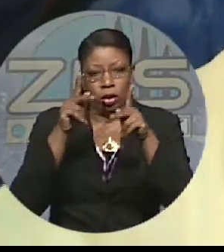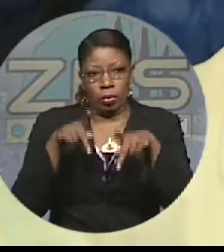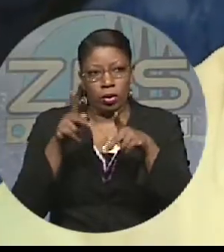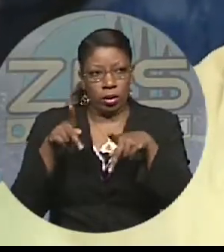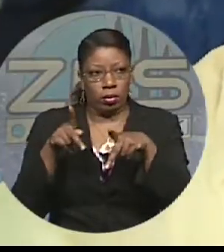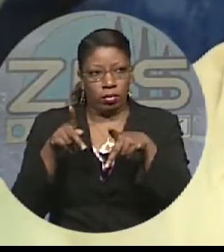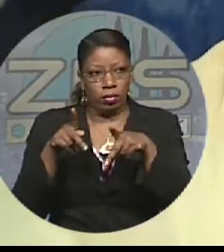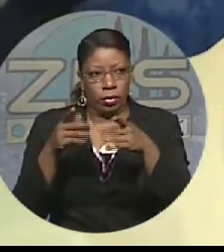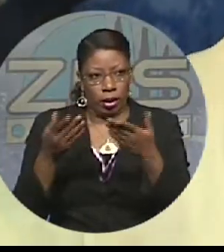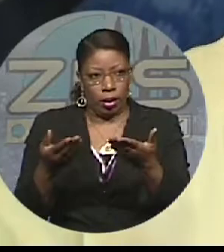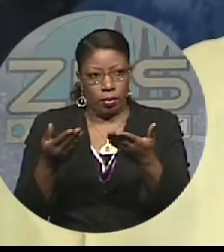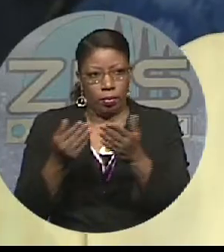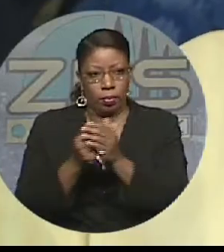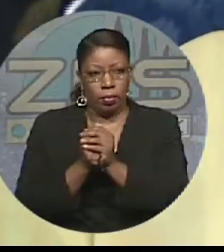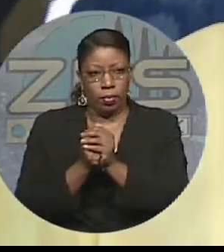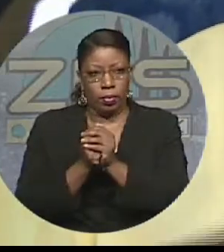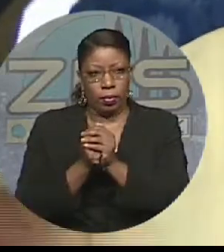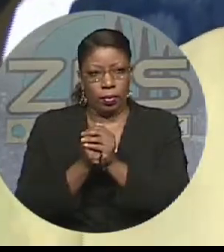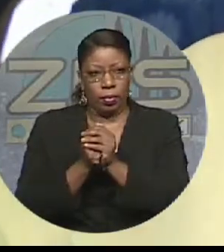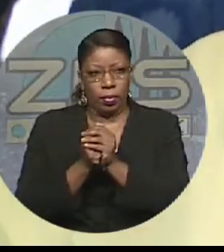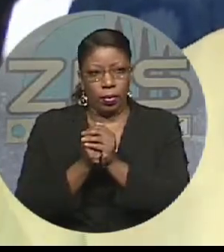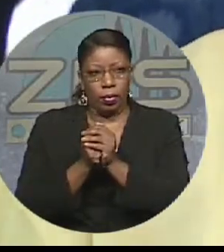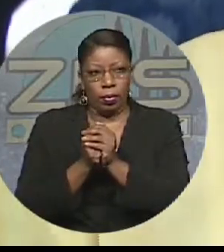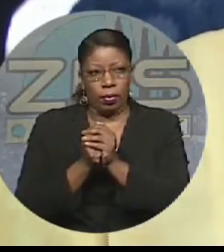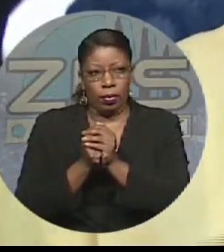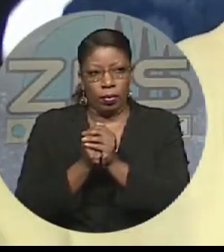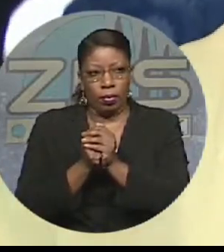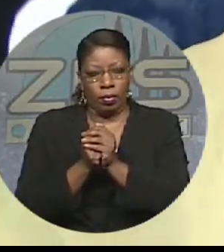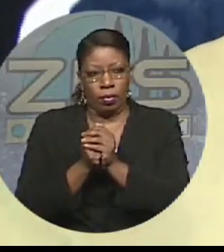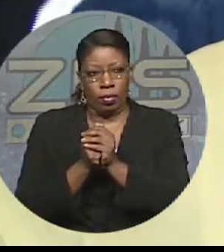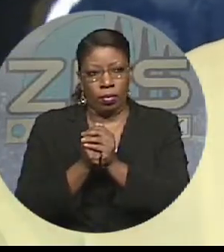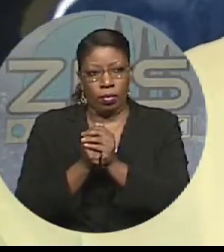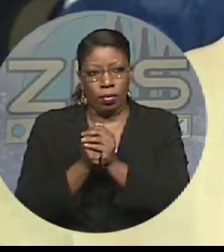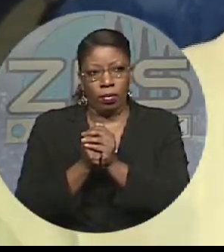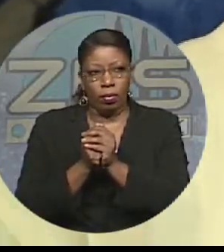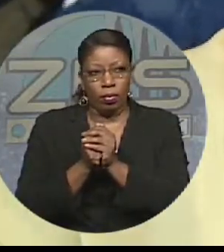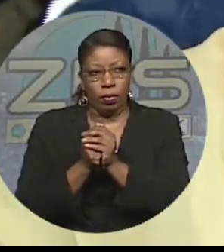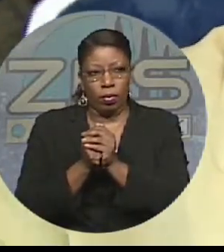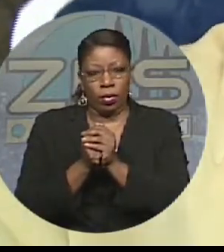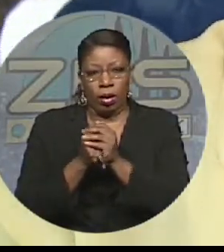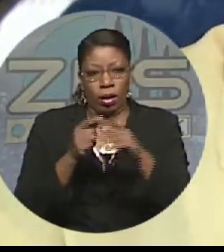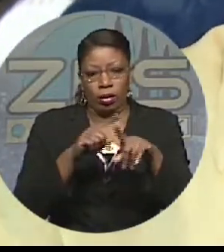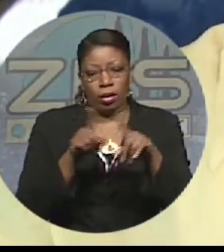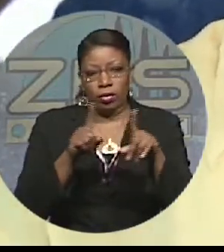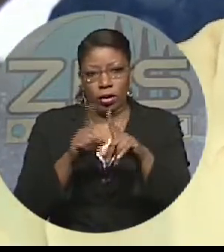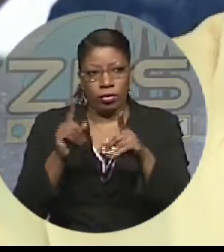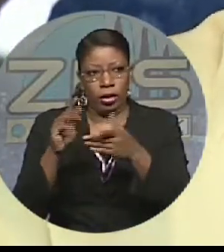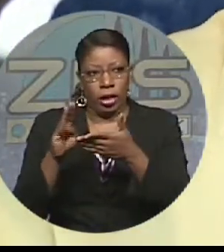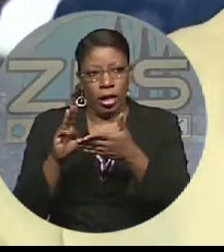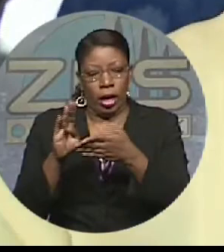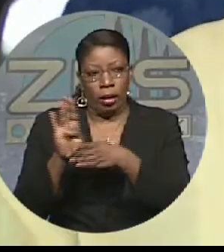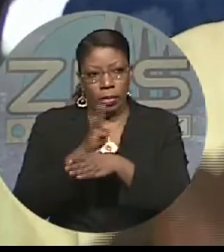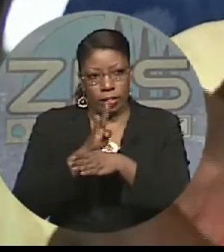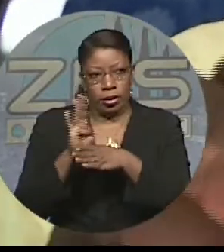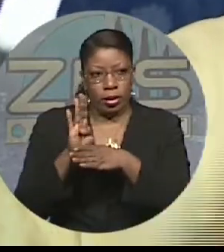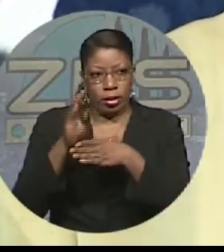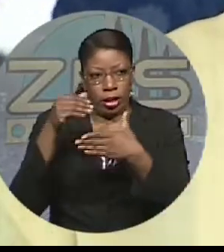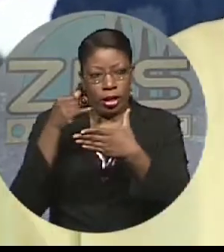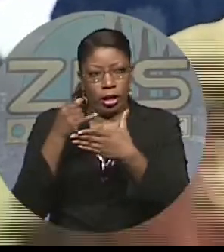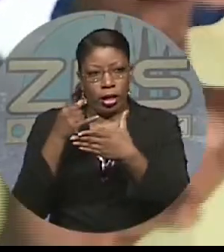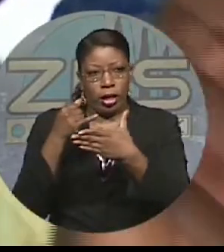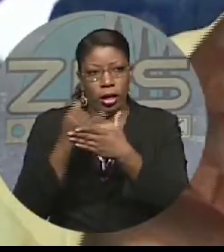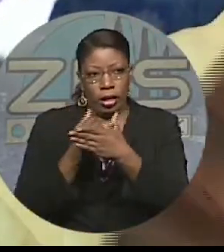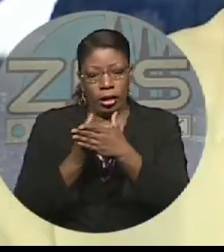industry benefits. So it's in a wide array of, on a cross spectrum of different businesses that benefits from it. Because not